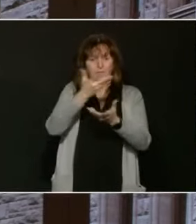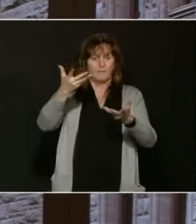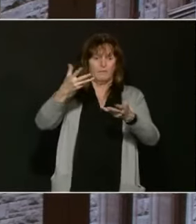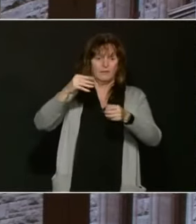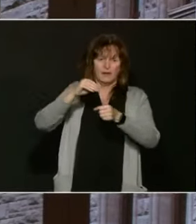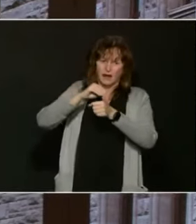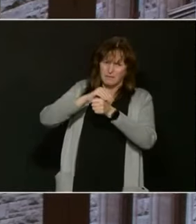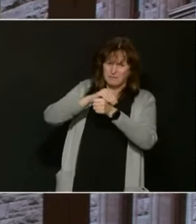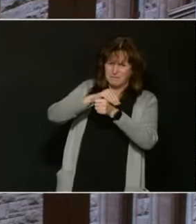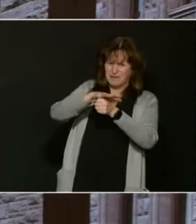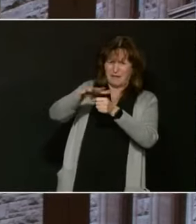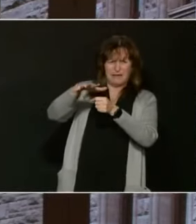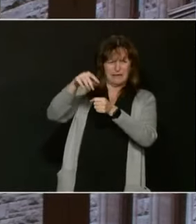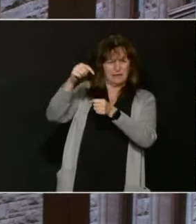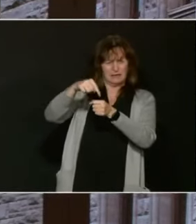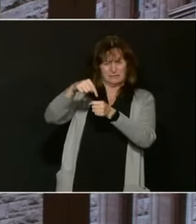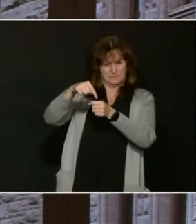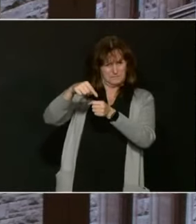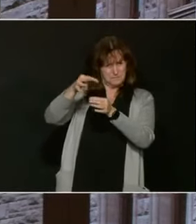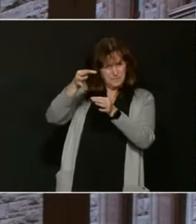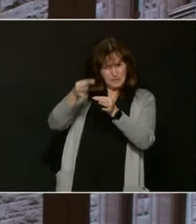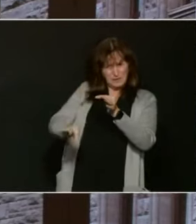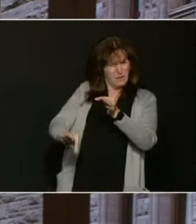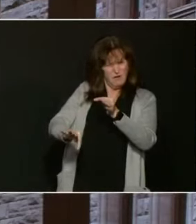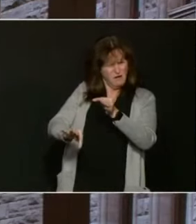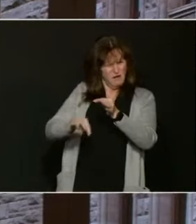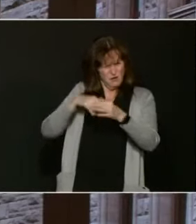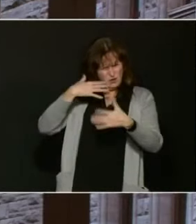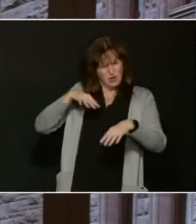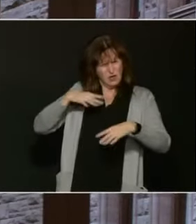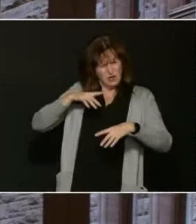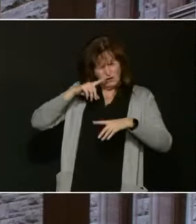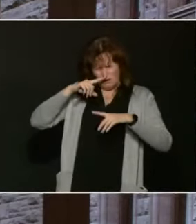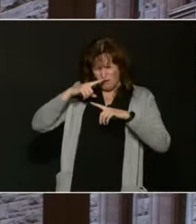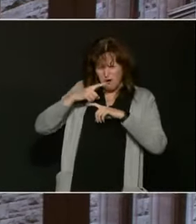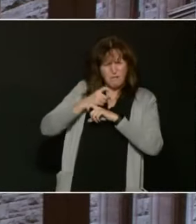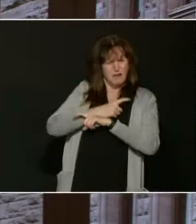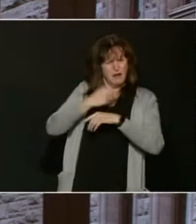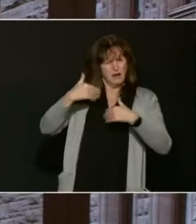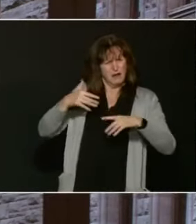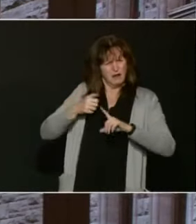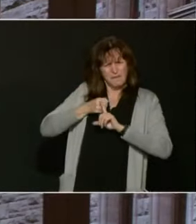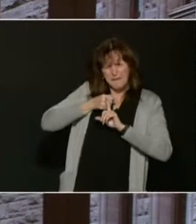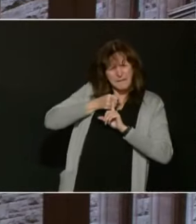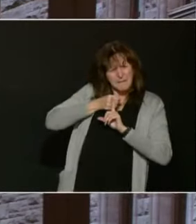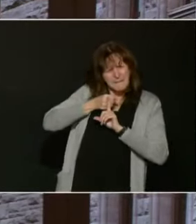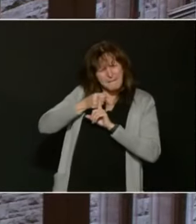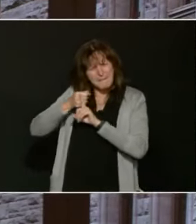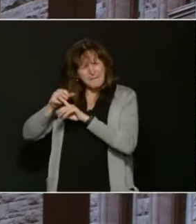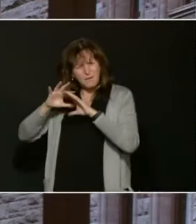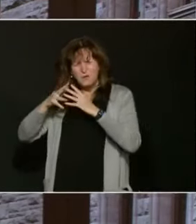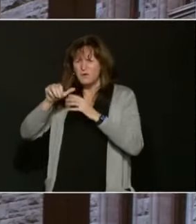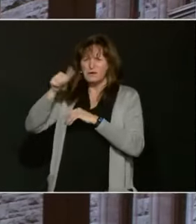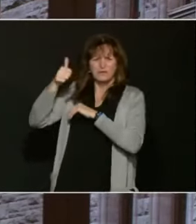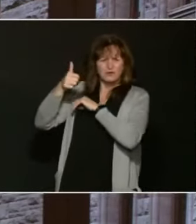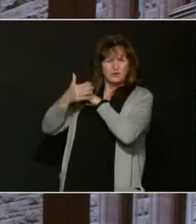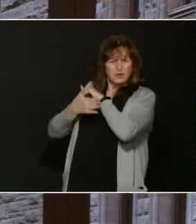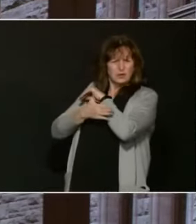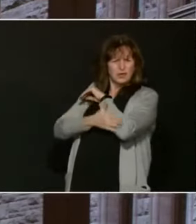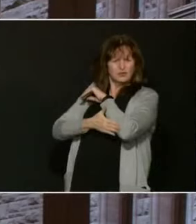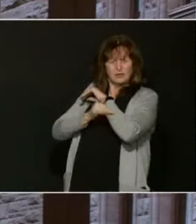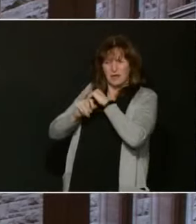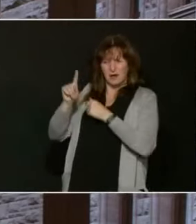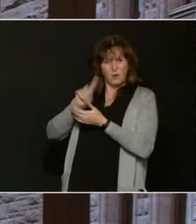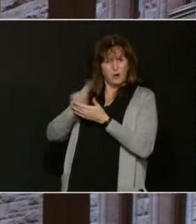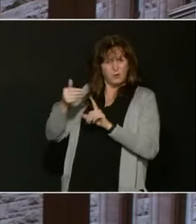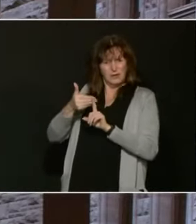of the world, and they had assessed that, and we had seen it escalating over the week ahead of us, before that one, fairly